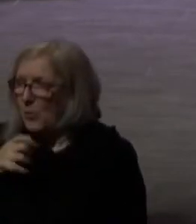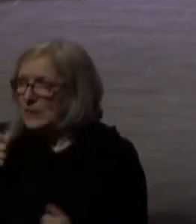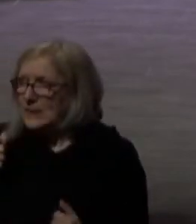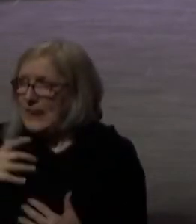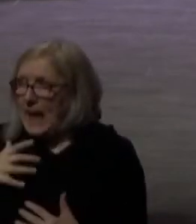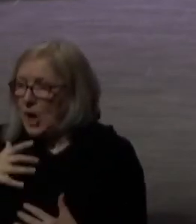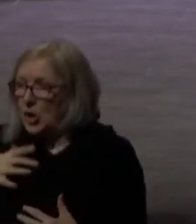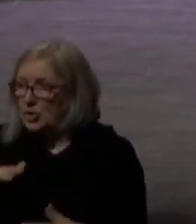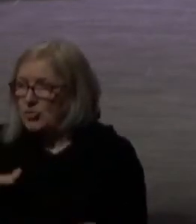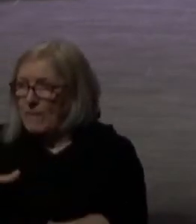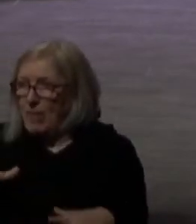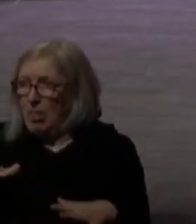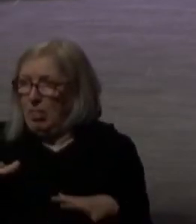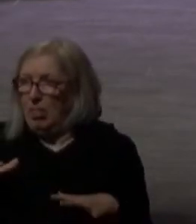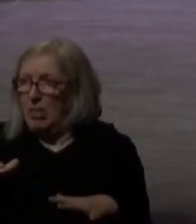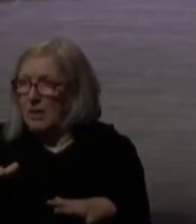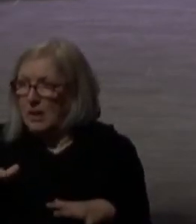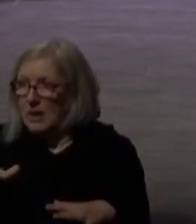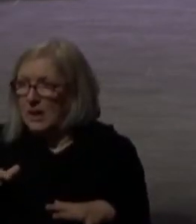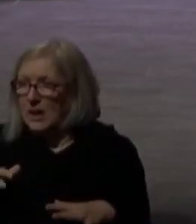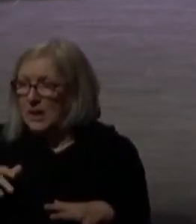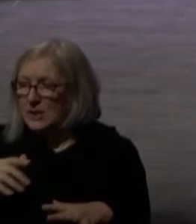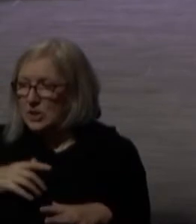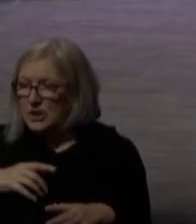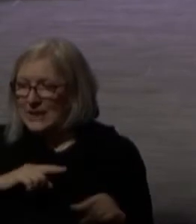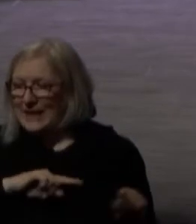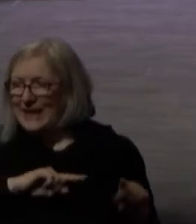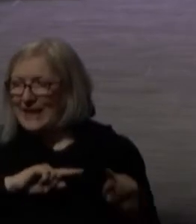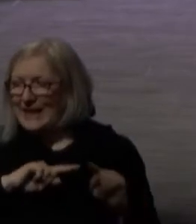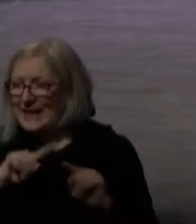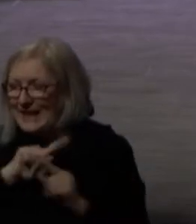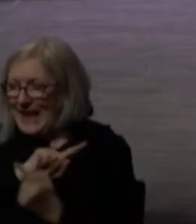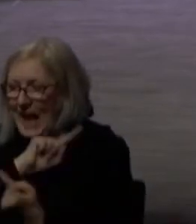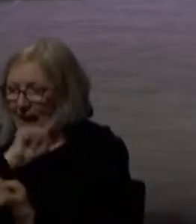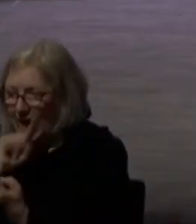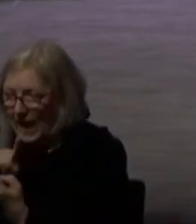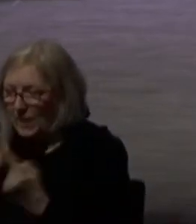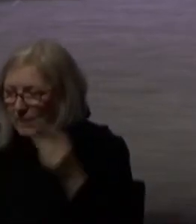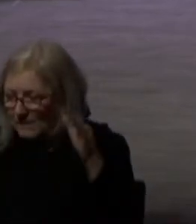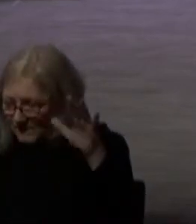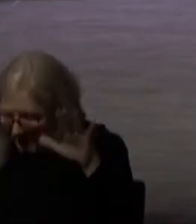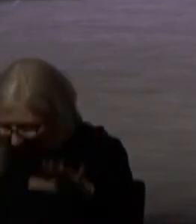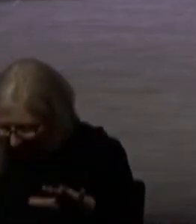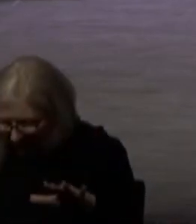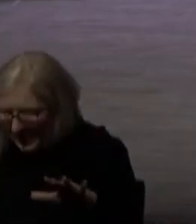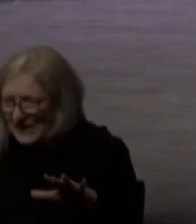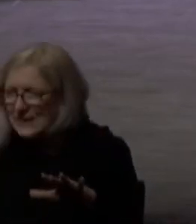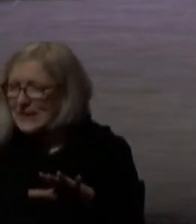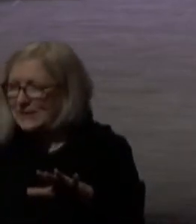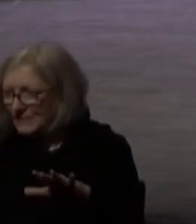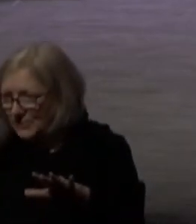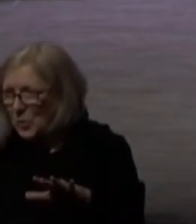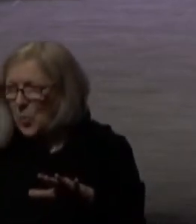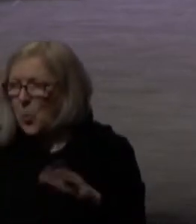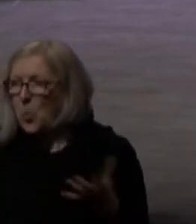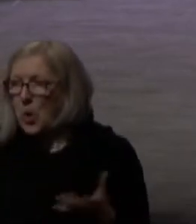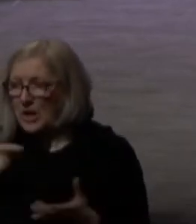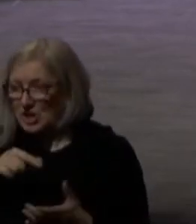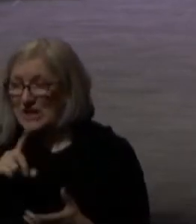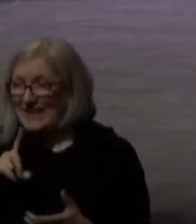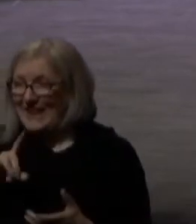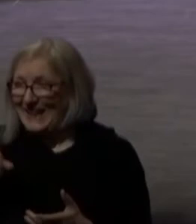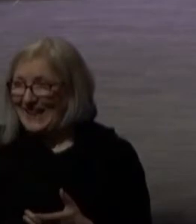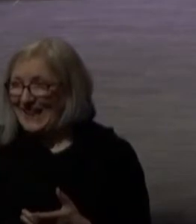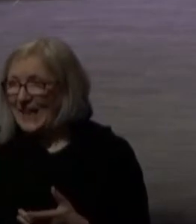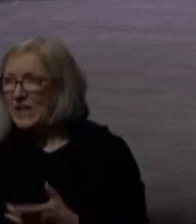at the realization of what had happened to her, came and fell to her knees in front of him and told him what she had done. And he said to her,